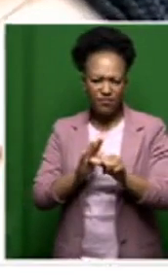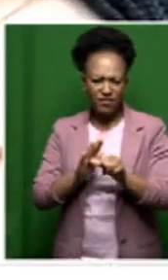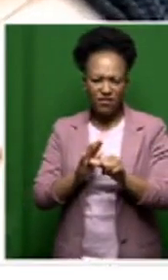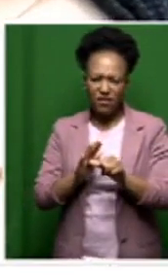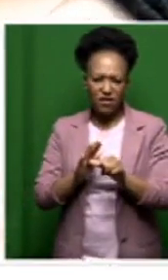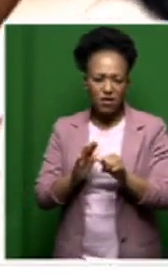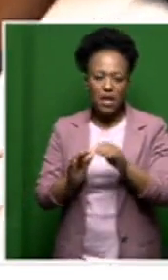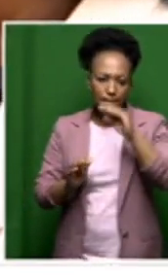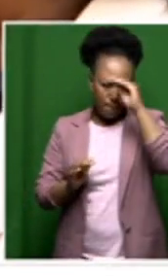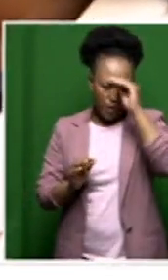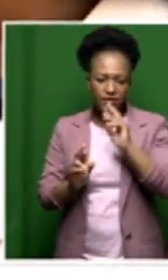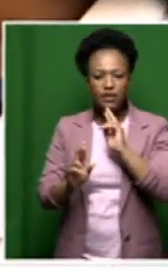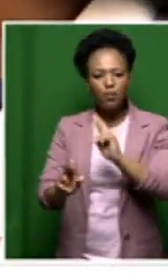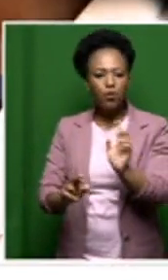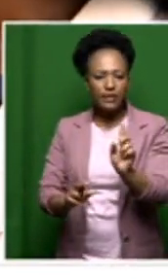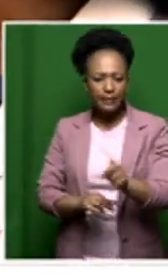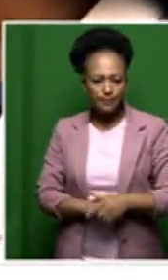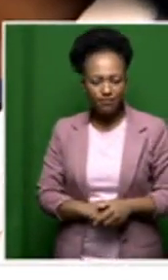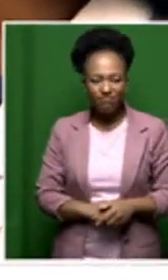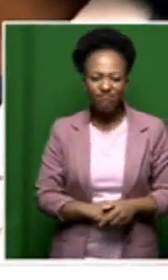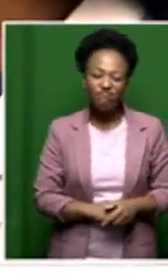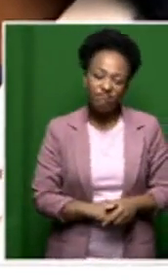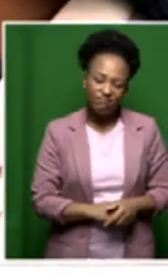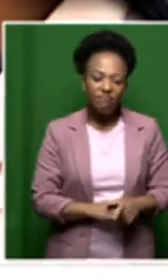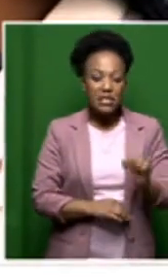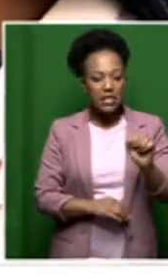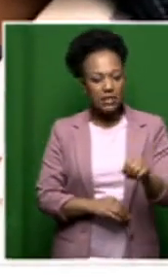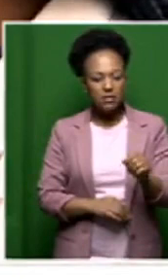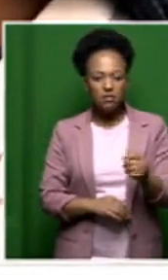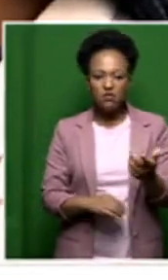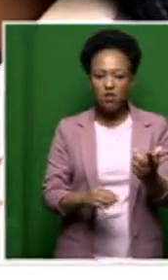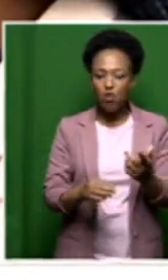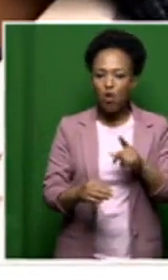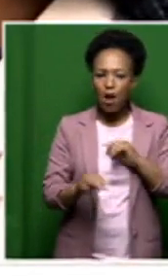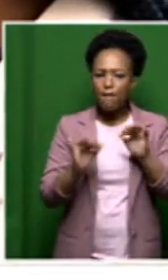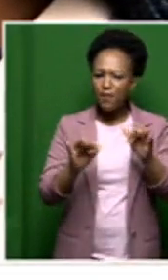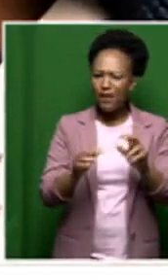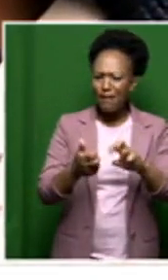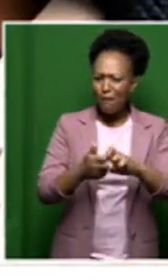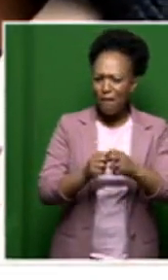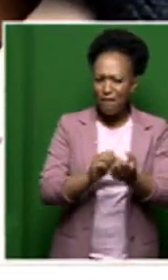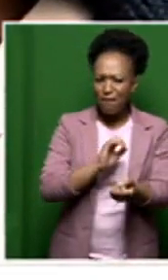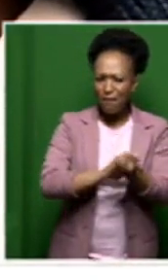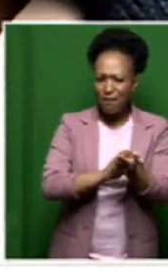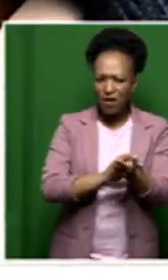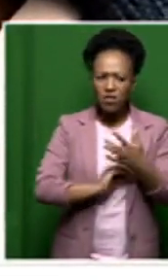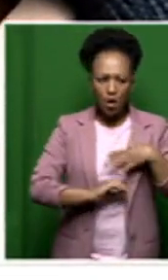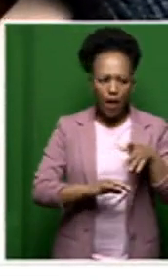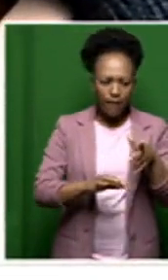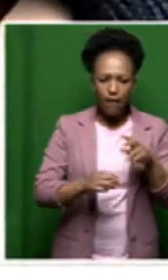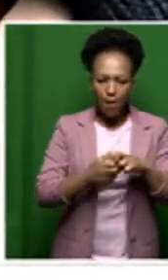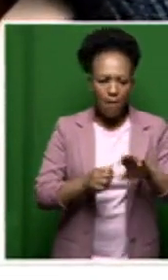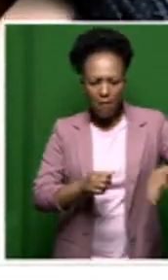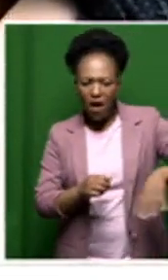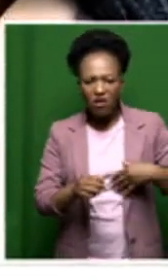been the response from the police? Clearly, there are those elements who always, when there are problems, want to take advantage and do